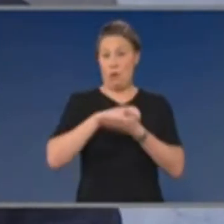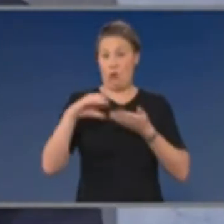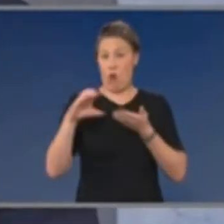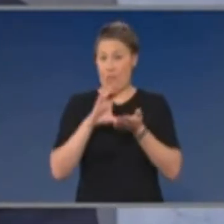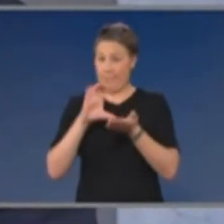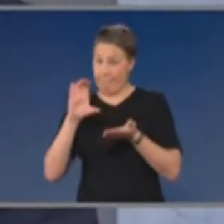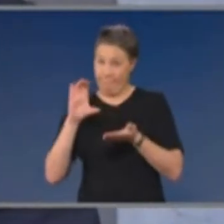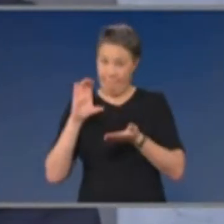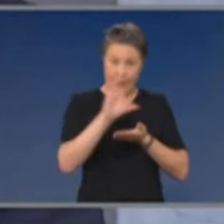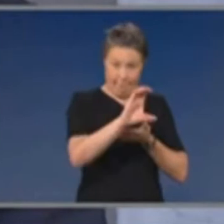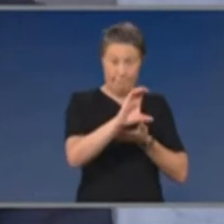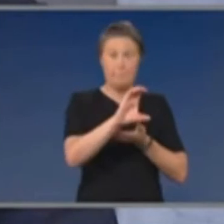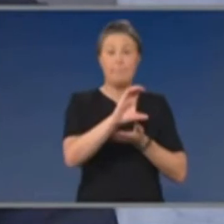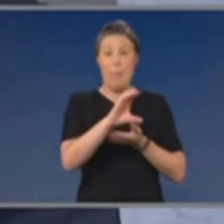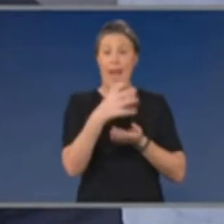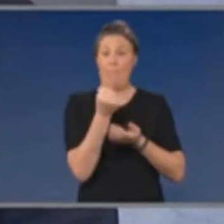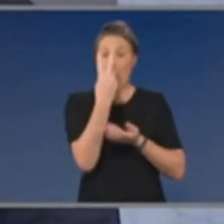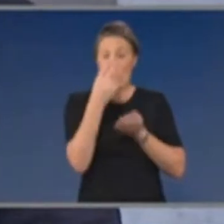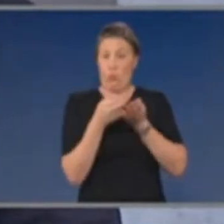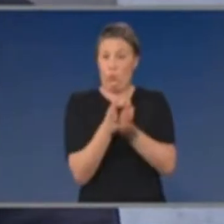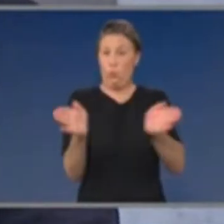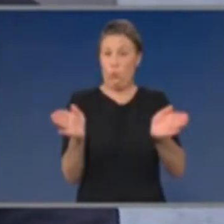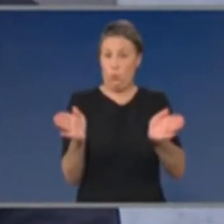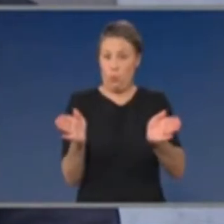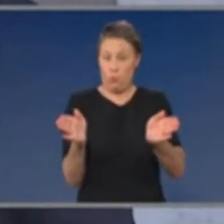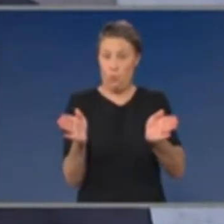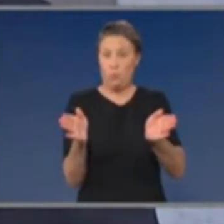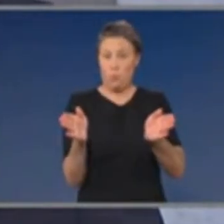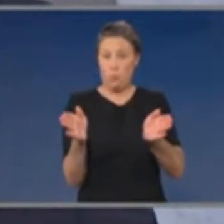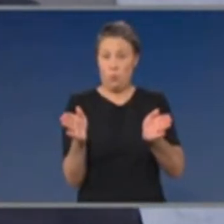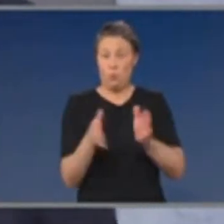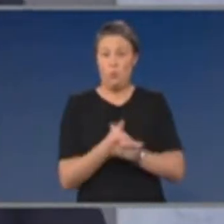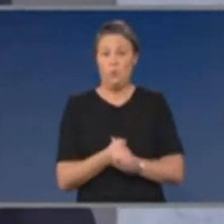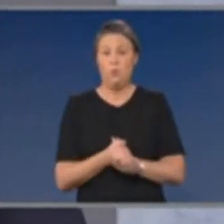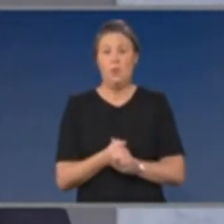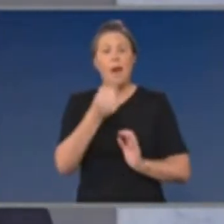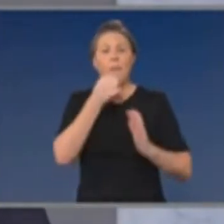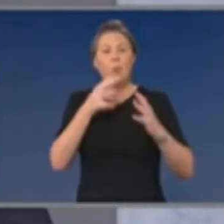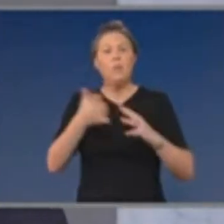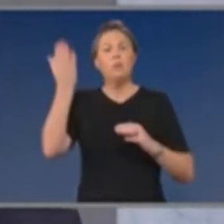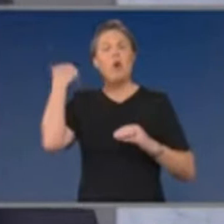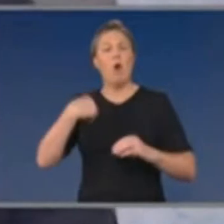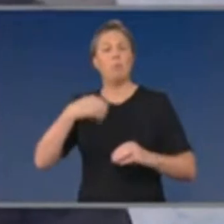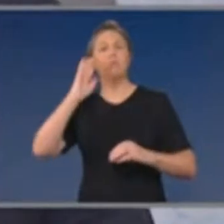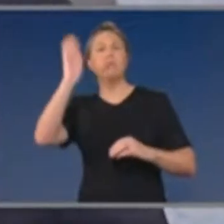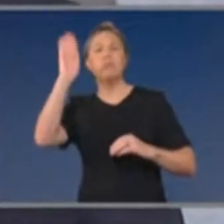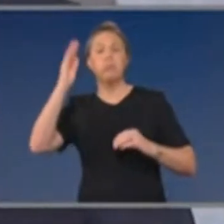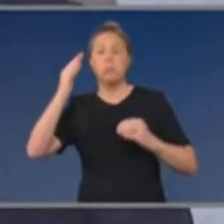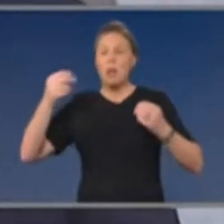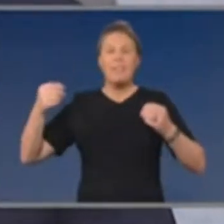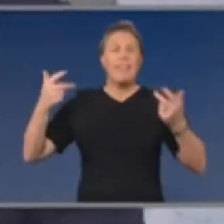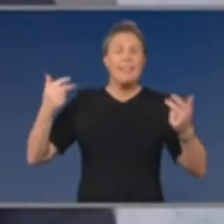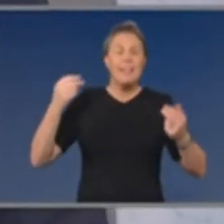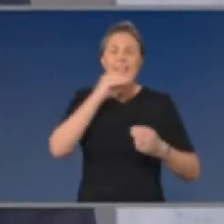and reskilling of Australians. The first of those is something I flagged when I spoke at the Press Club many weeks ago, when I spoke